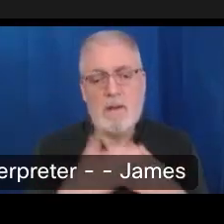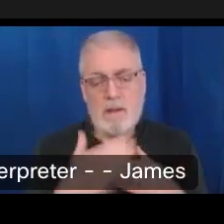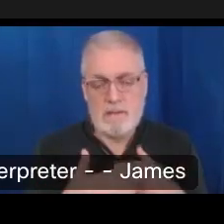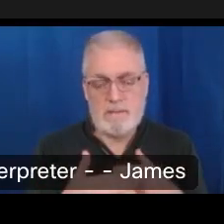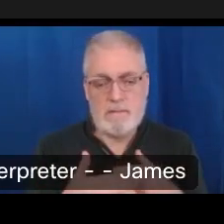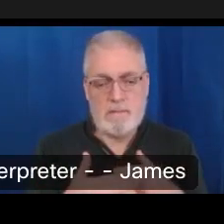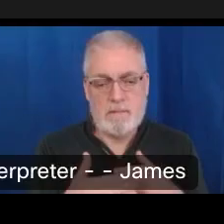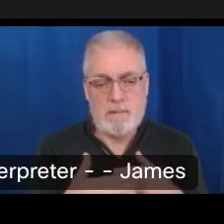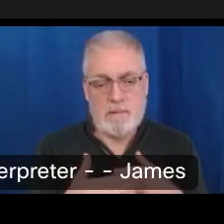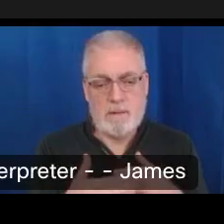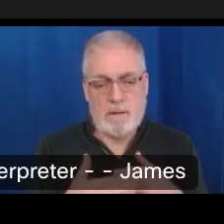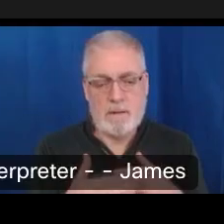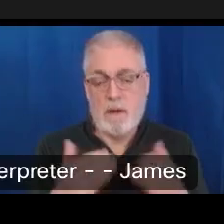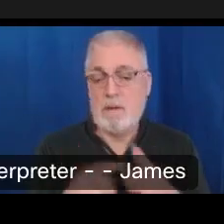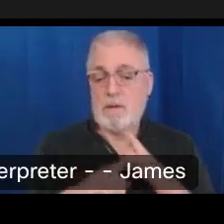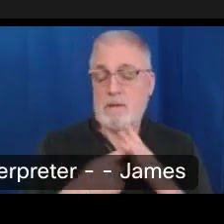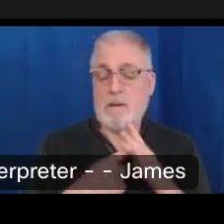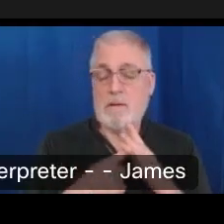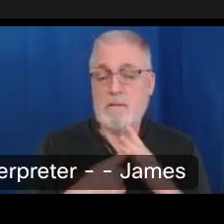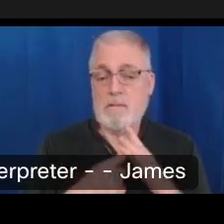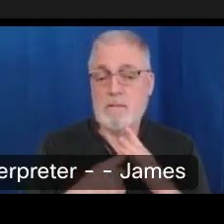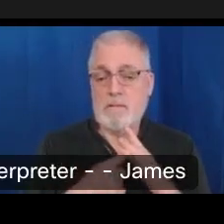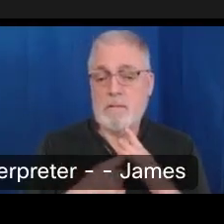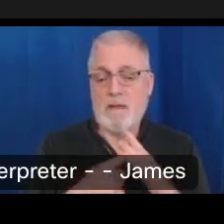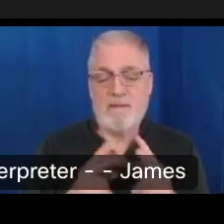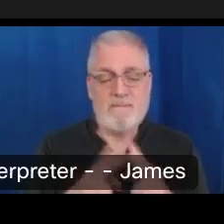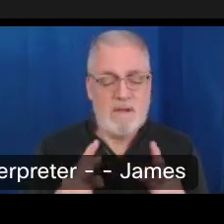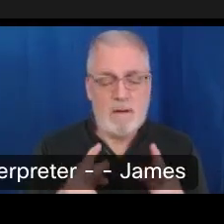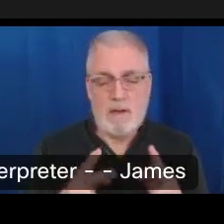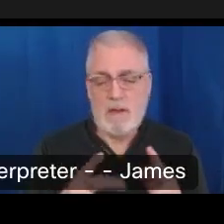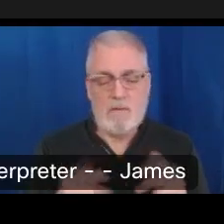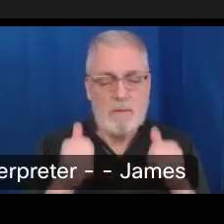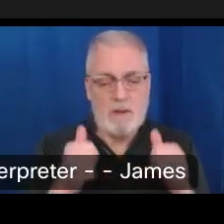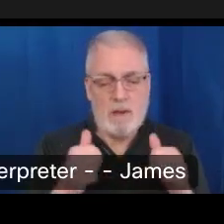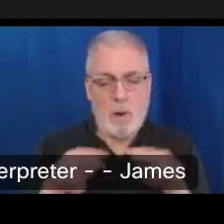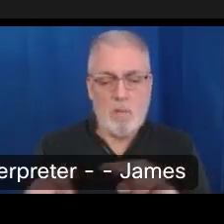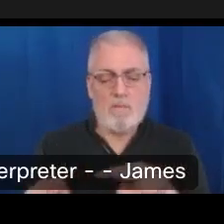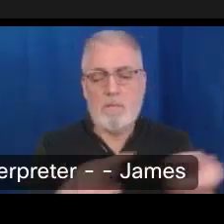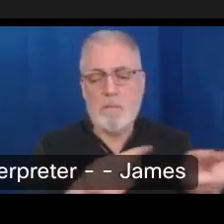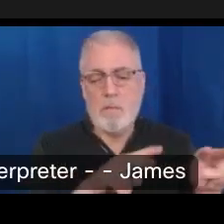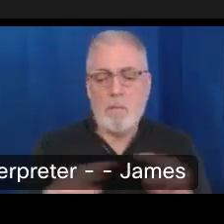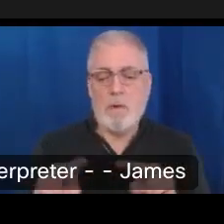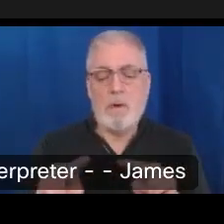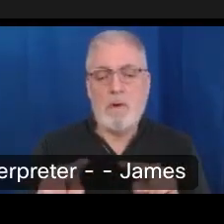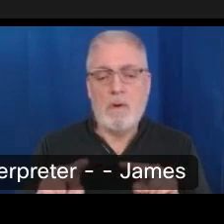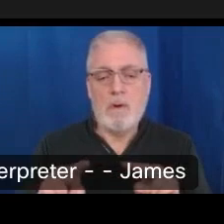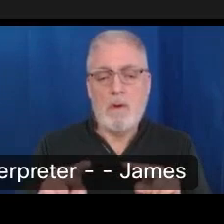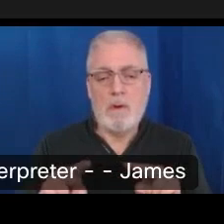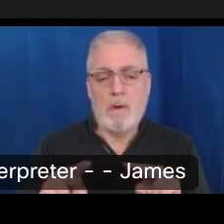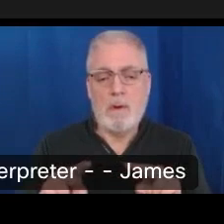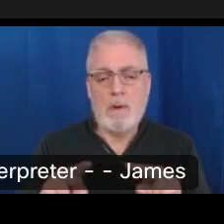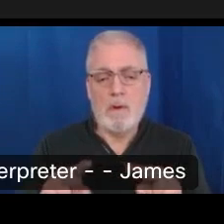slide. So I'm going to start off with just a very quick overview of some of the